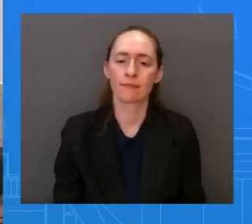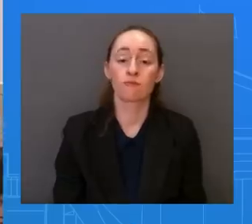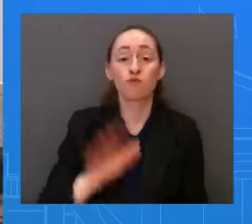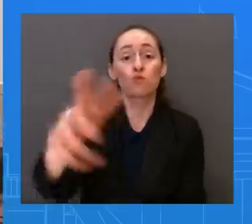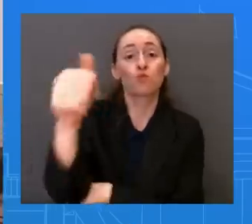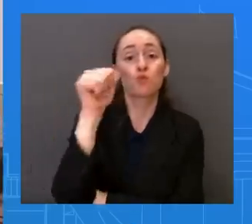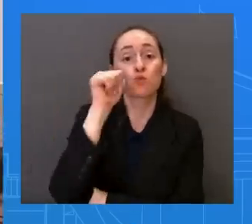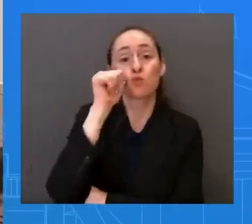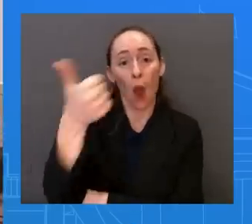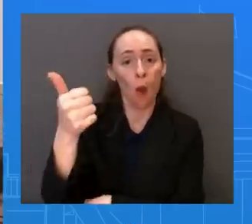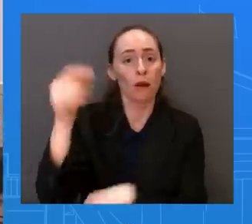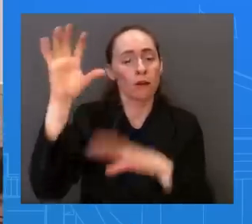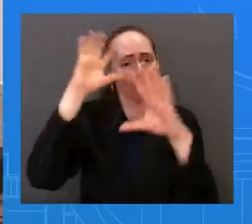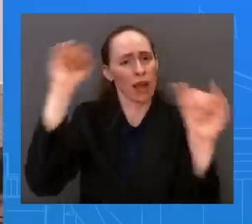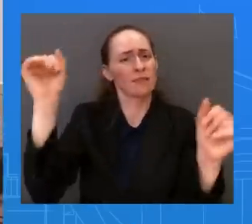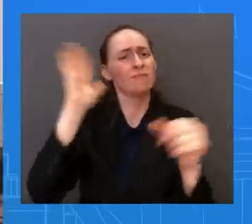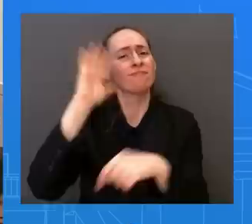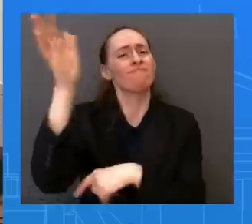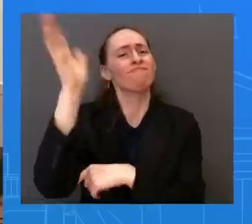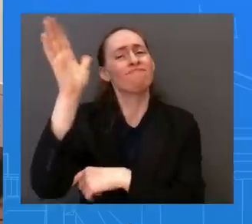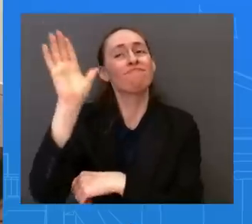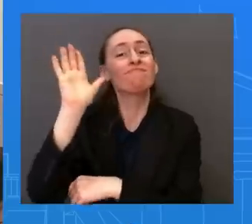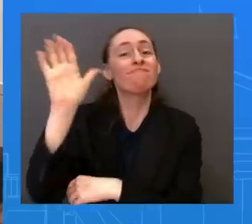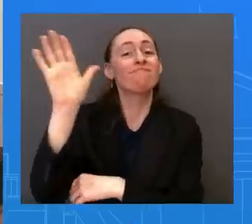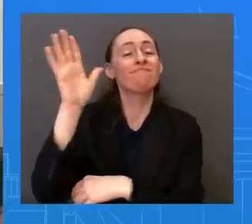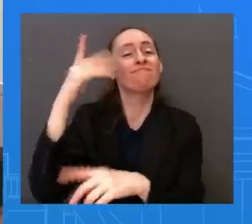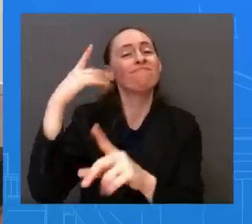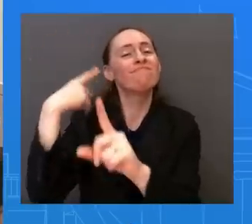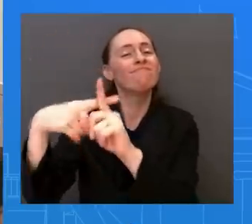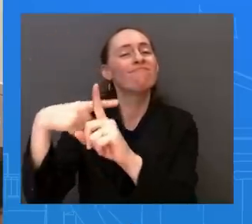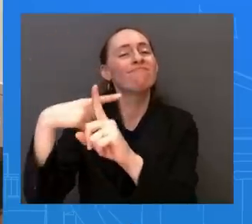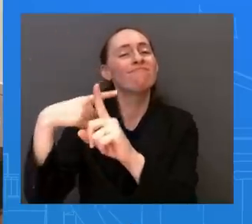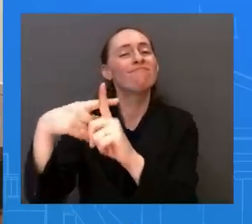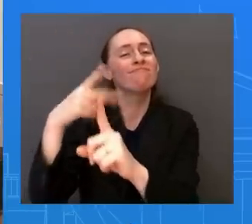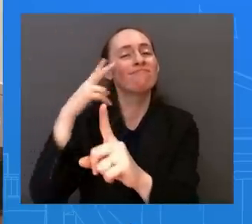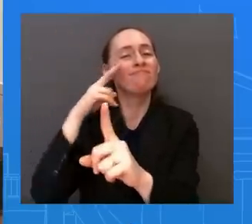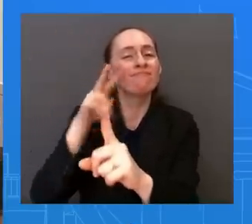moment, listening to what you have to say about the economy, what would you